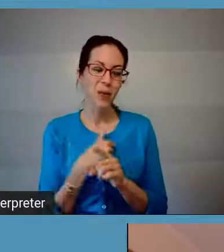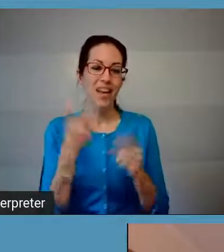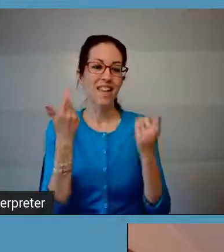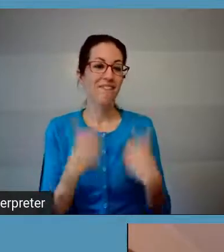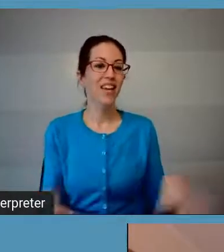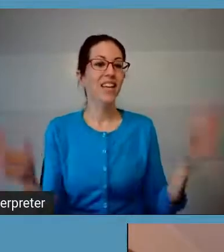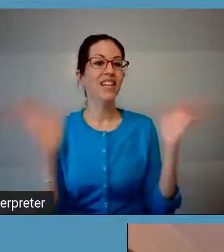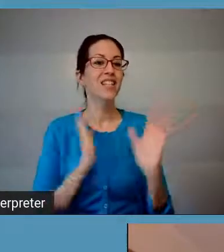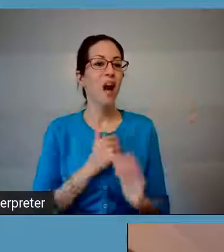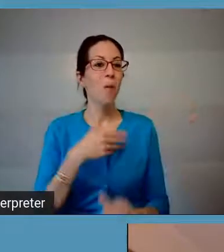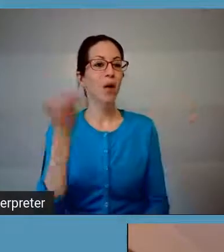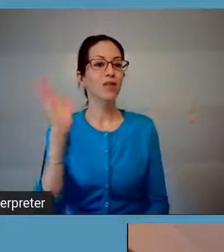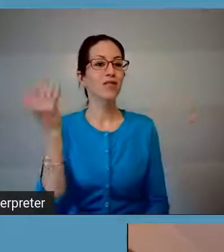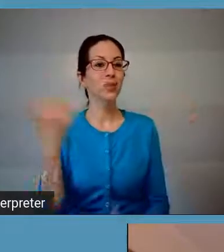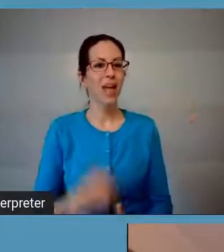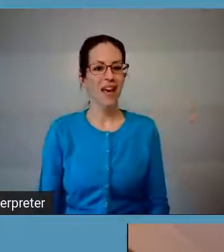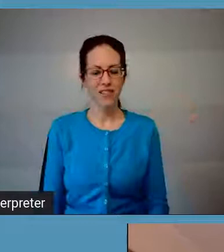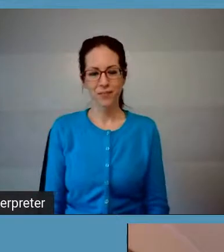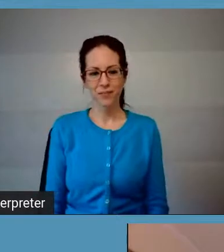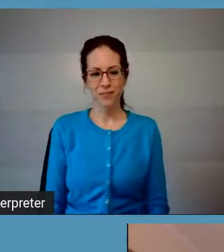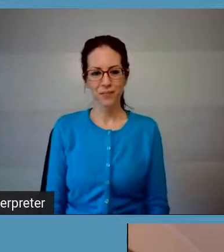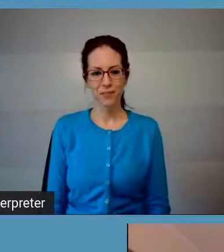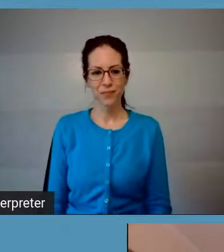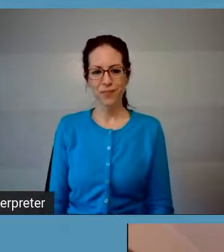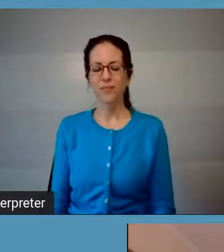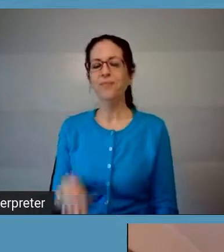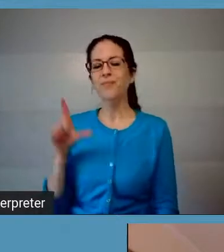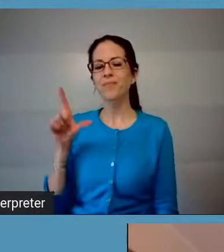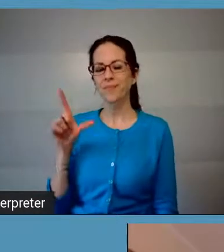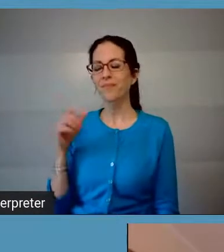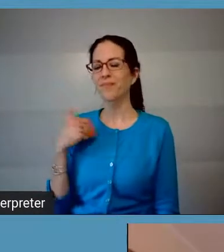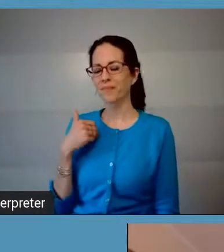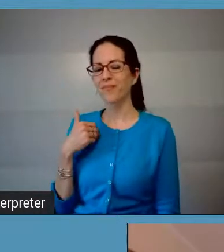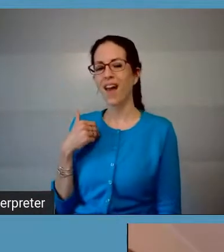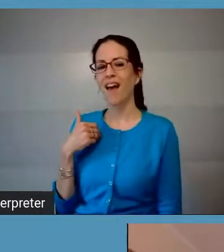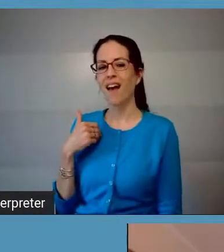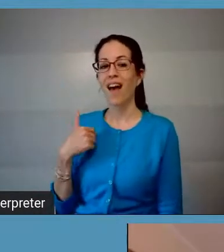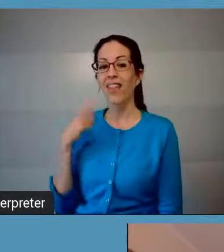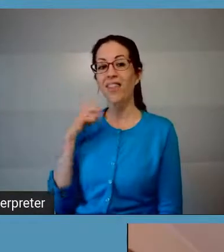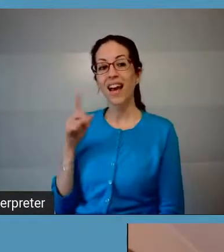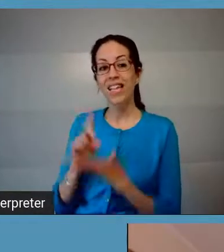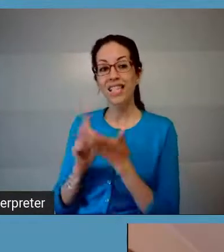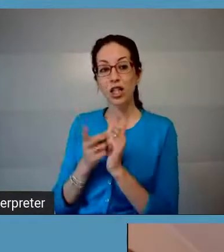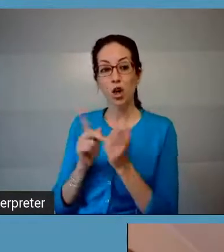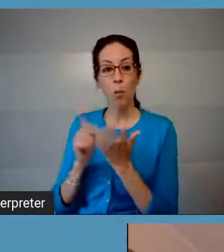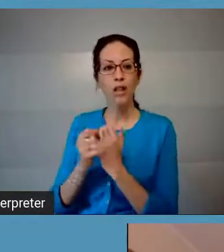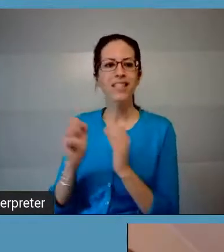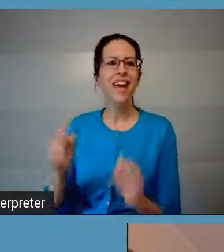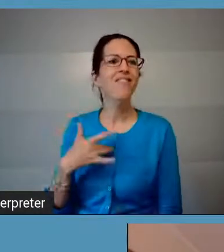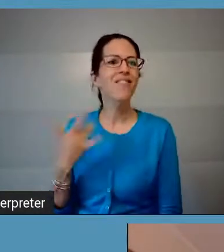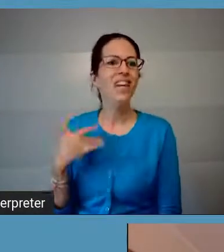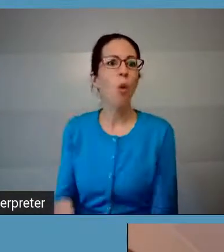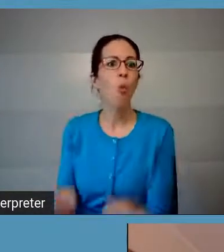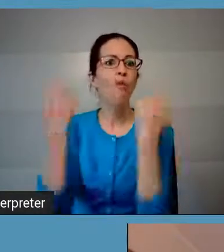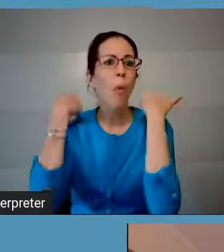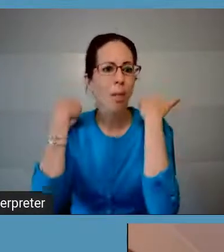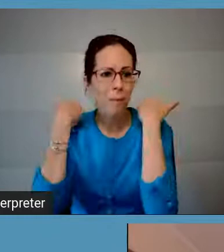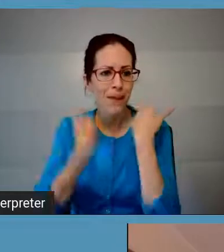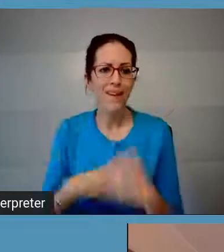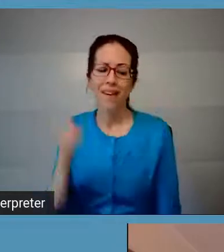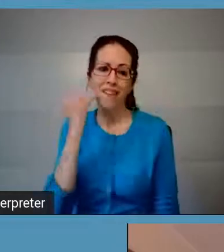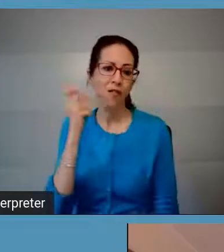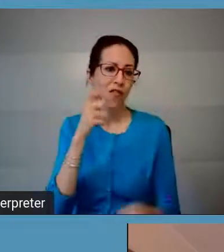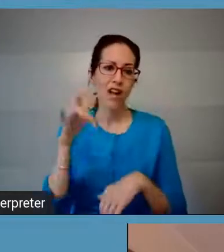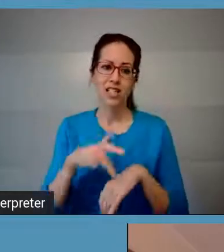projects. I think that digital projects can be overwhelming if you haven't done them before. But a lot of people who